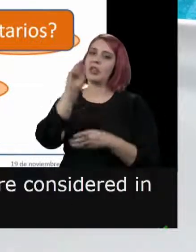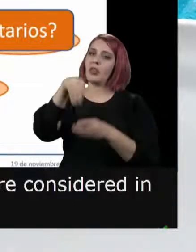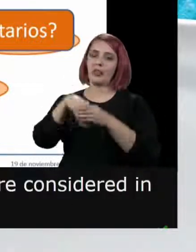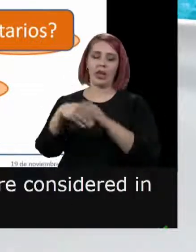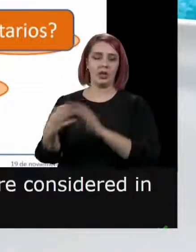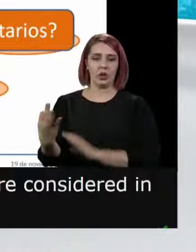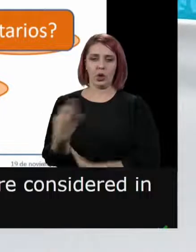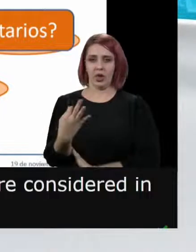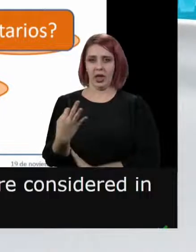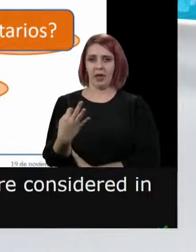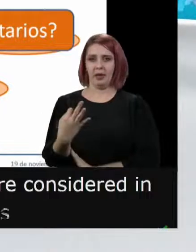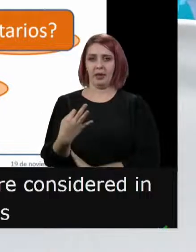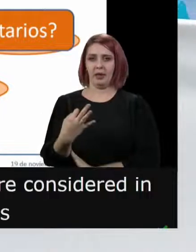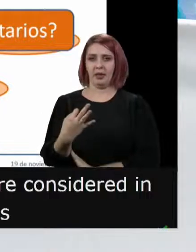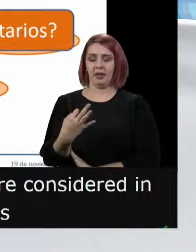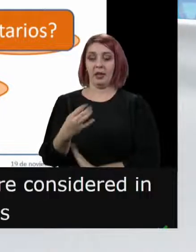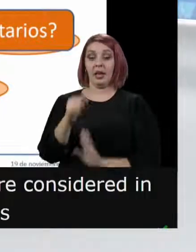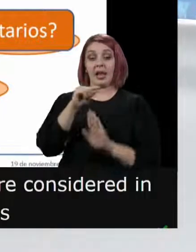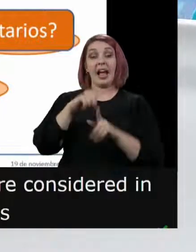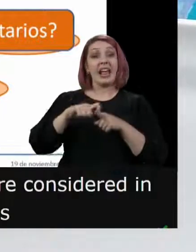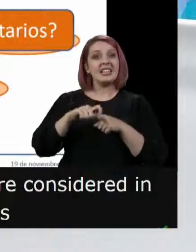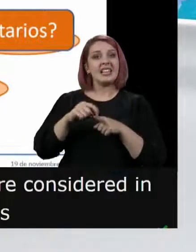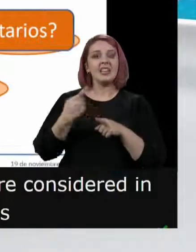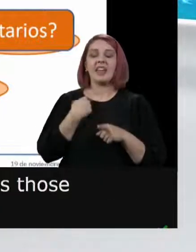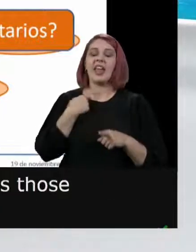fulfills those requirements.